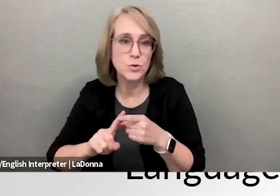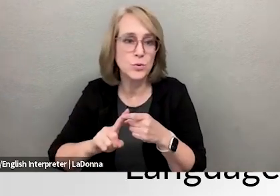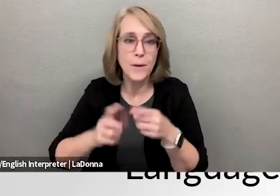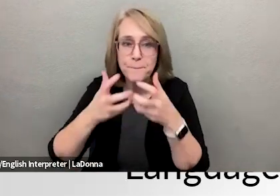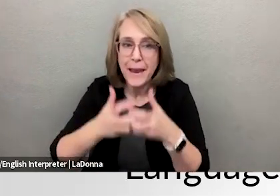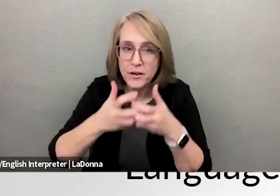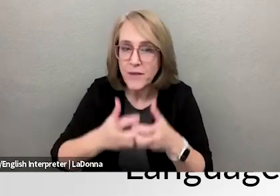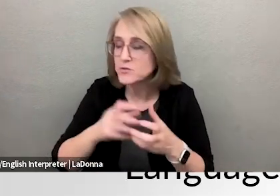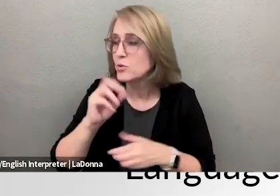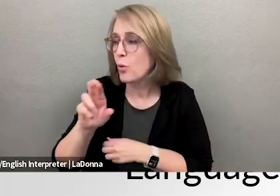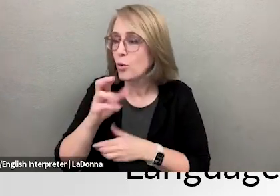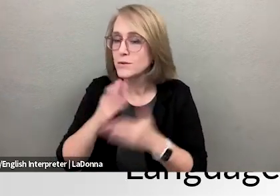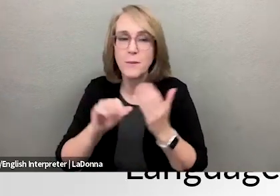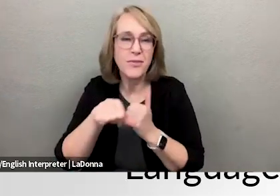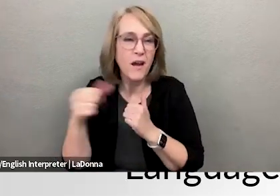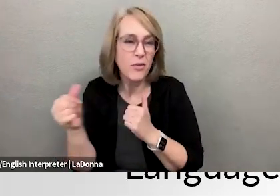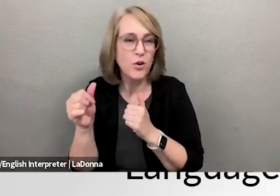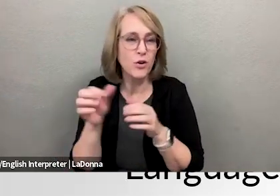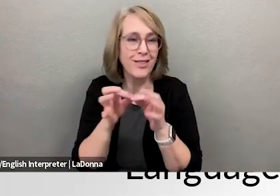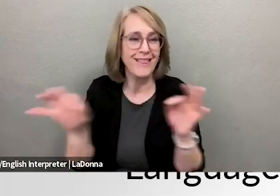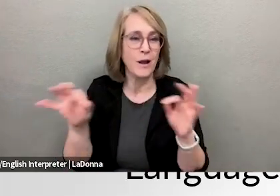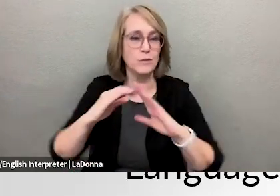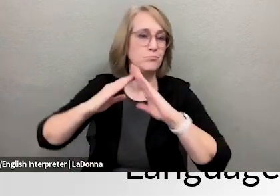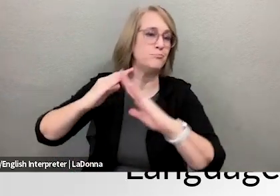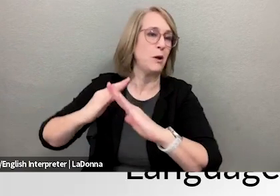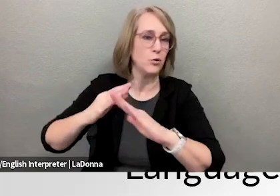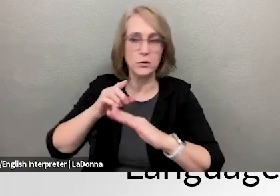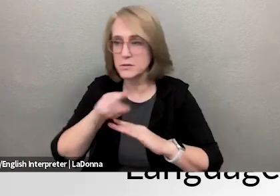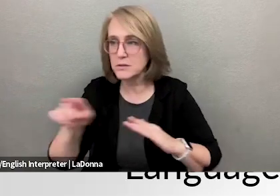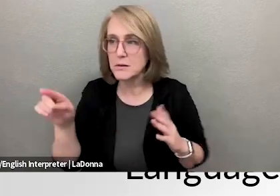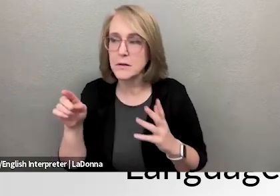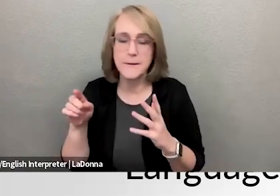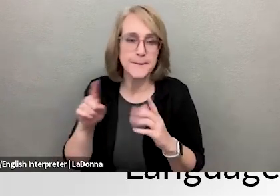manufacturing where some of the language issues are not